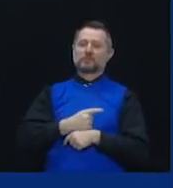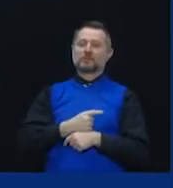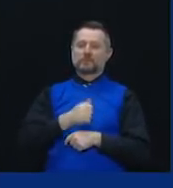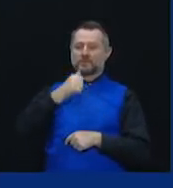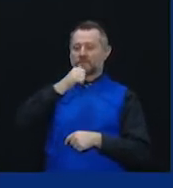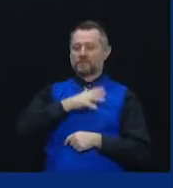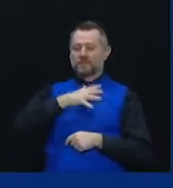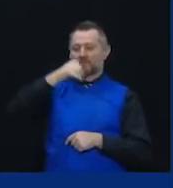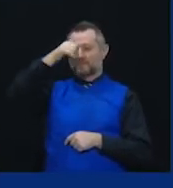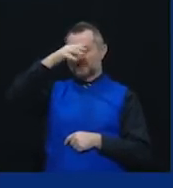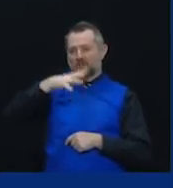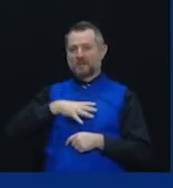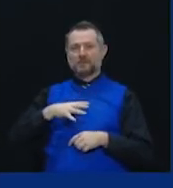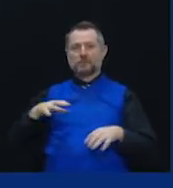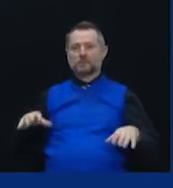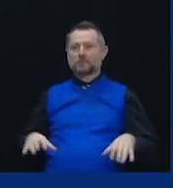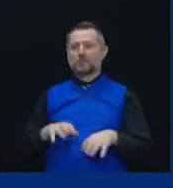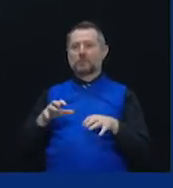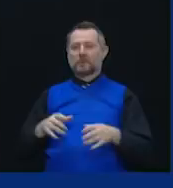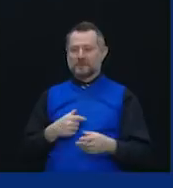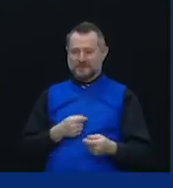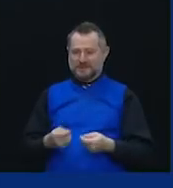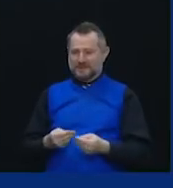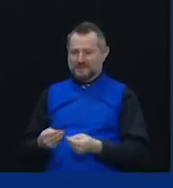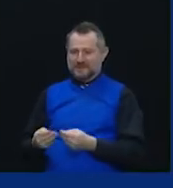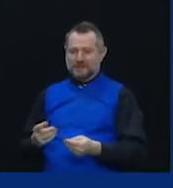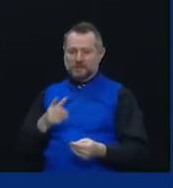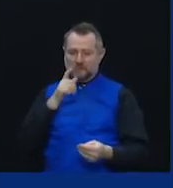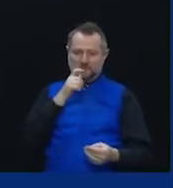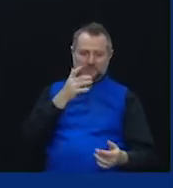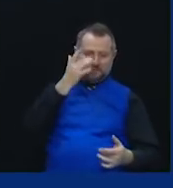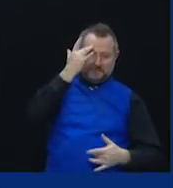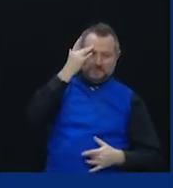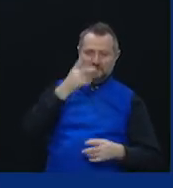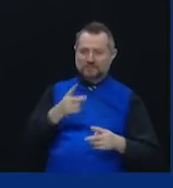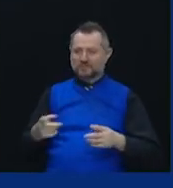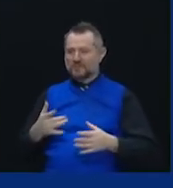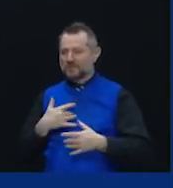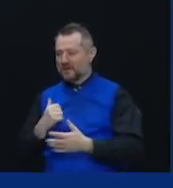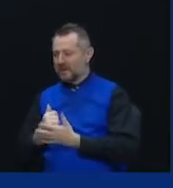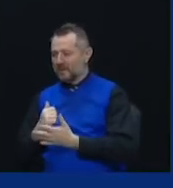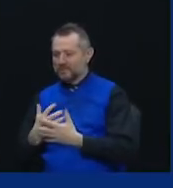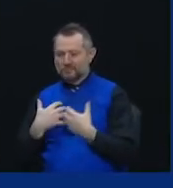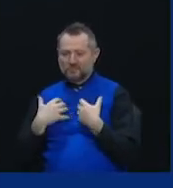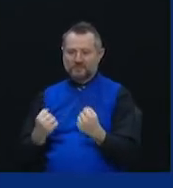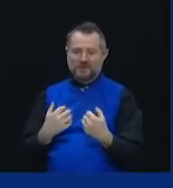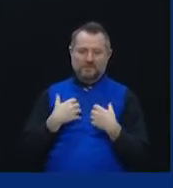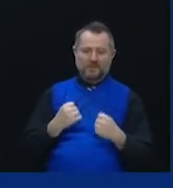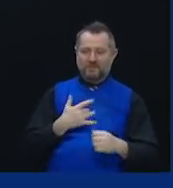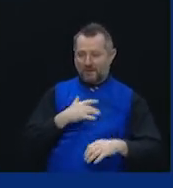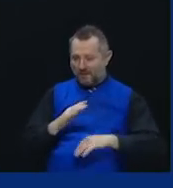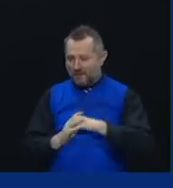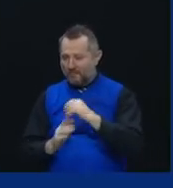sick, to heal, and to comfort." That will be the point of the